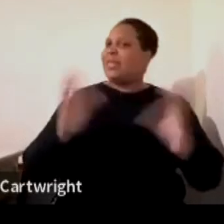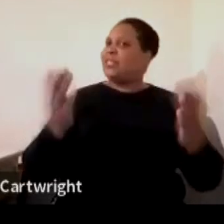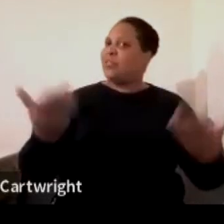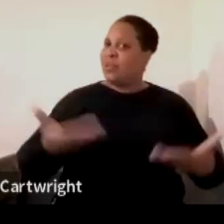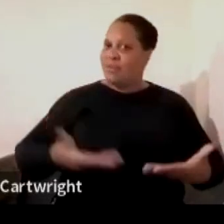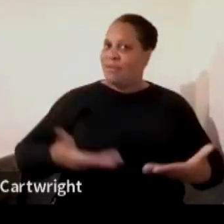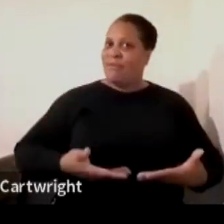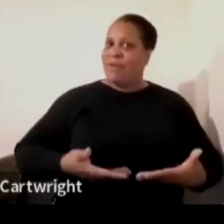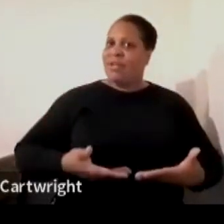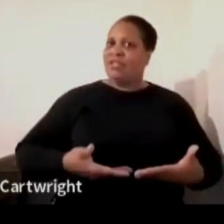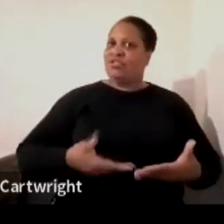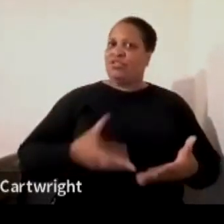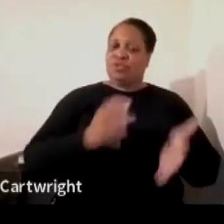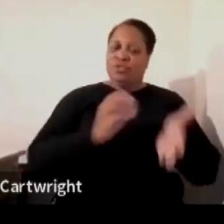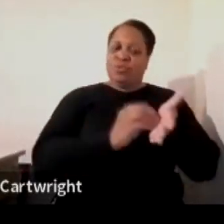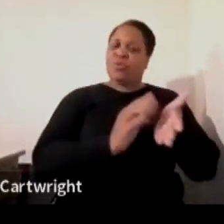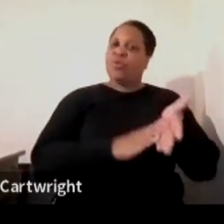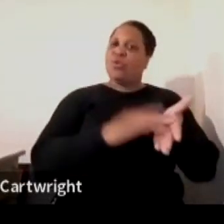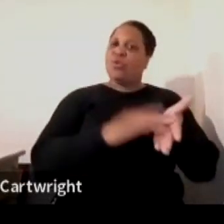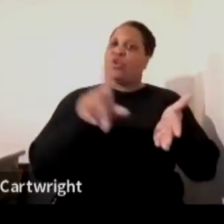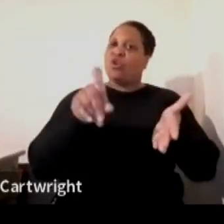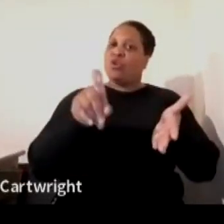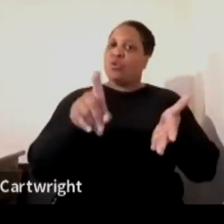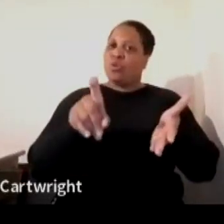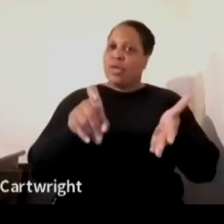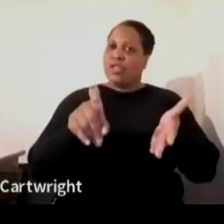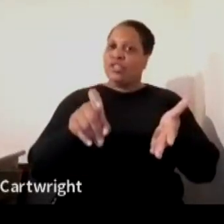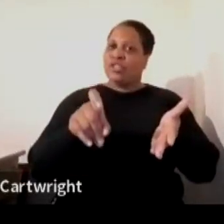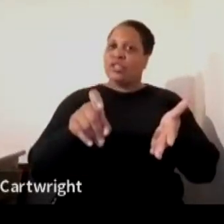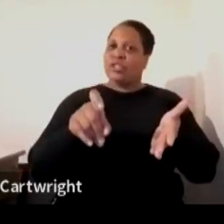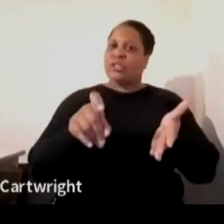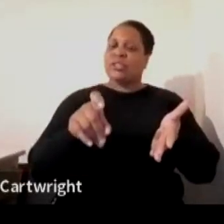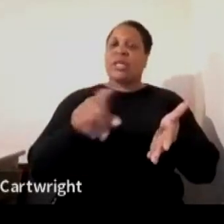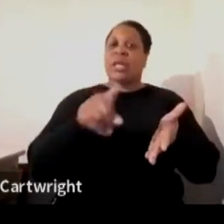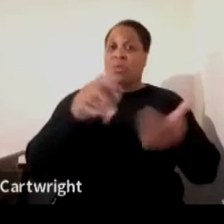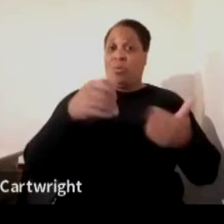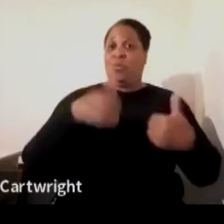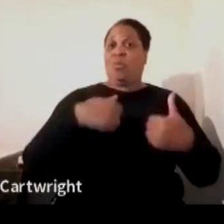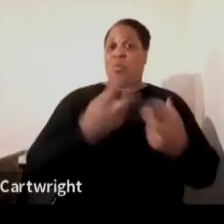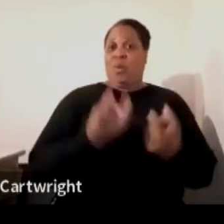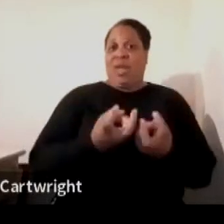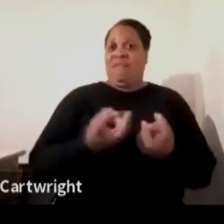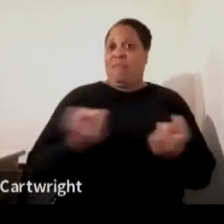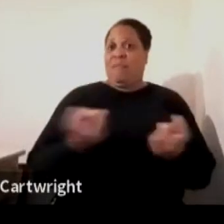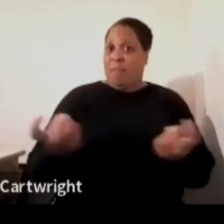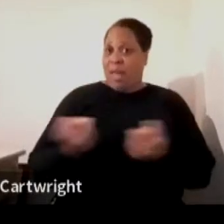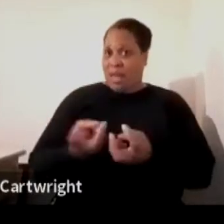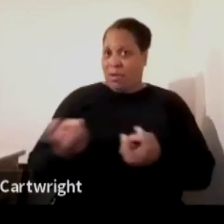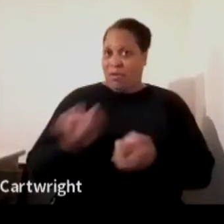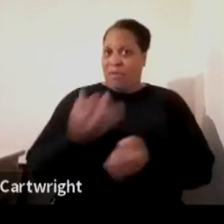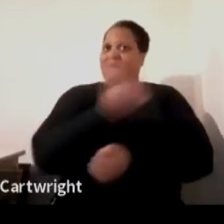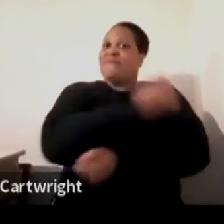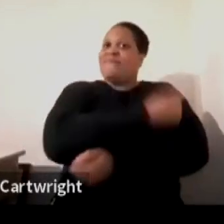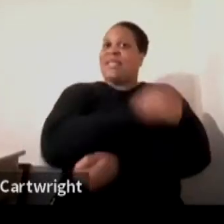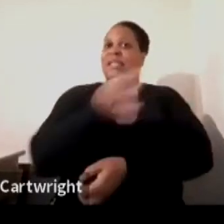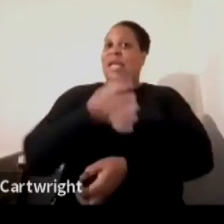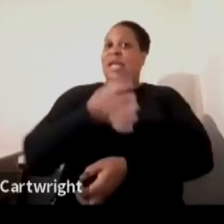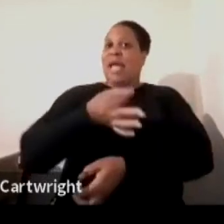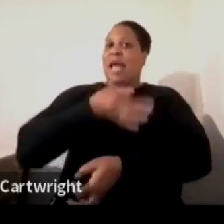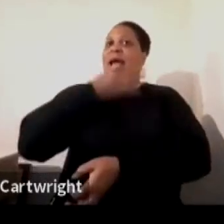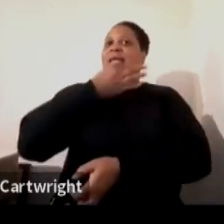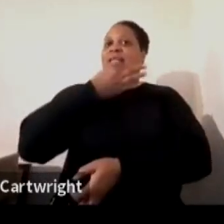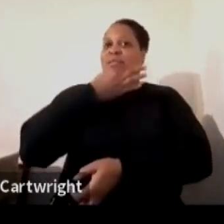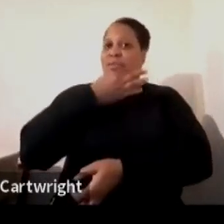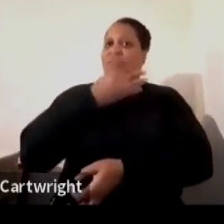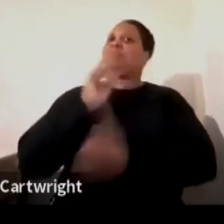your questions if you're watching online, and we'll have our panel of vaccination experts answer the